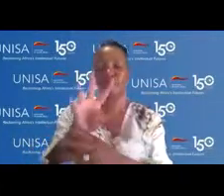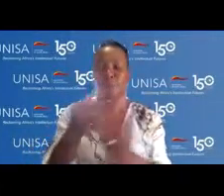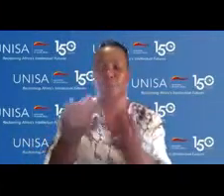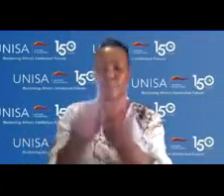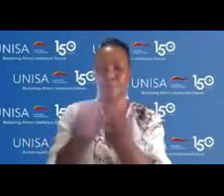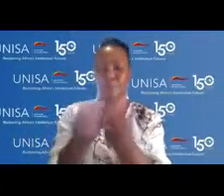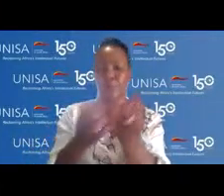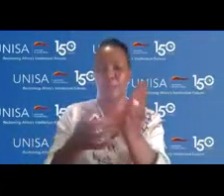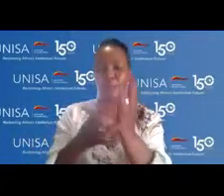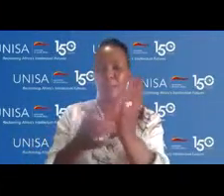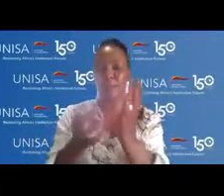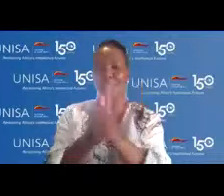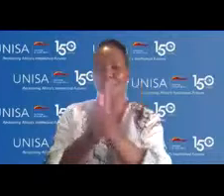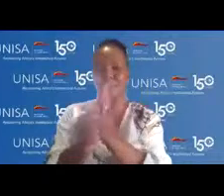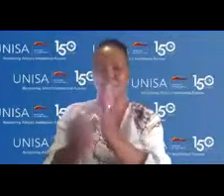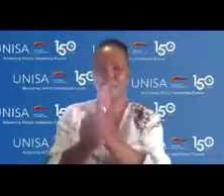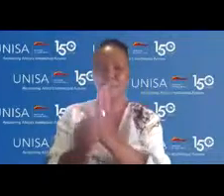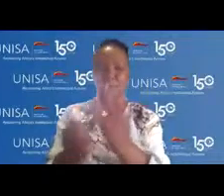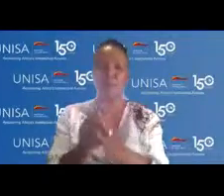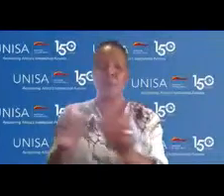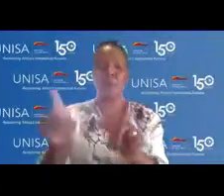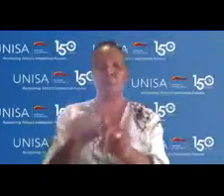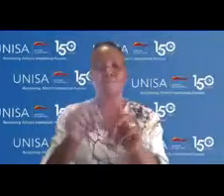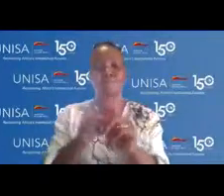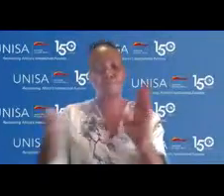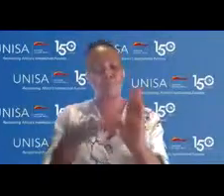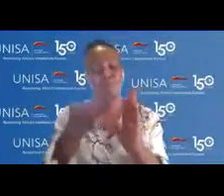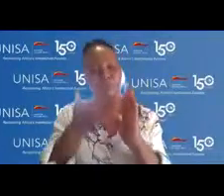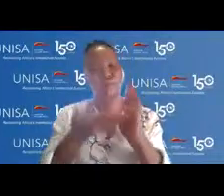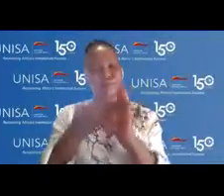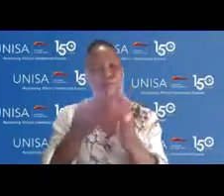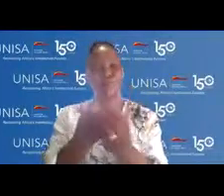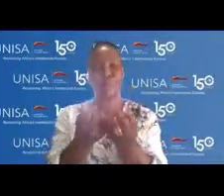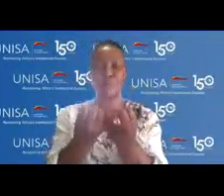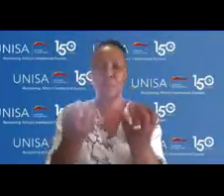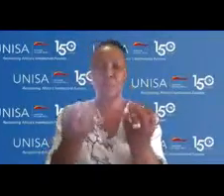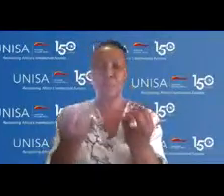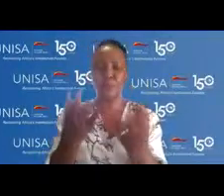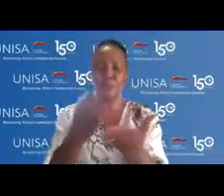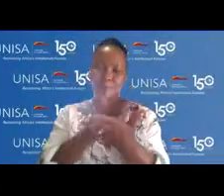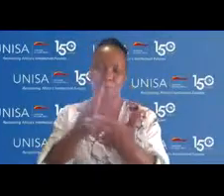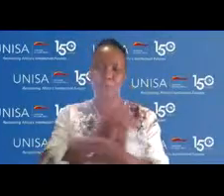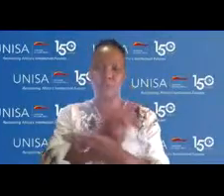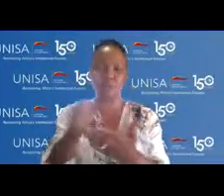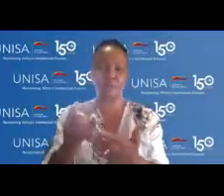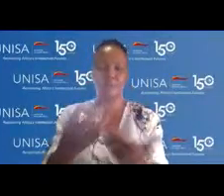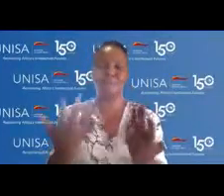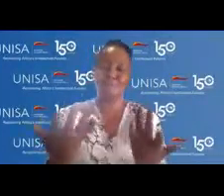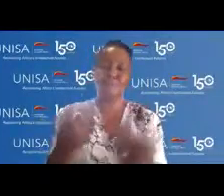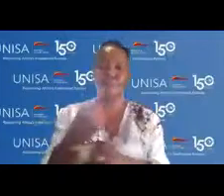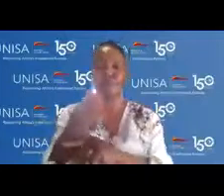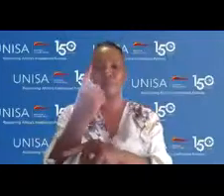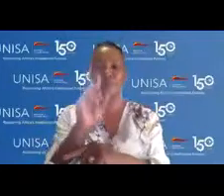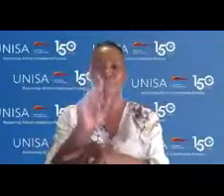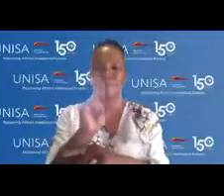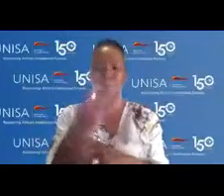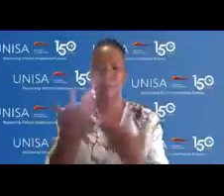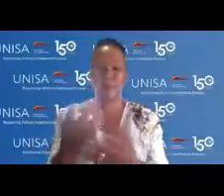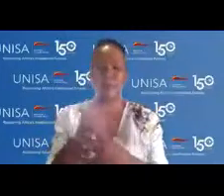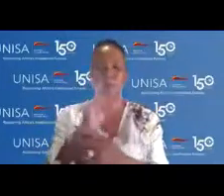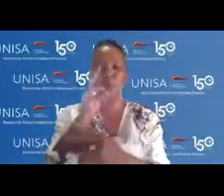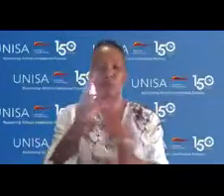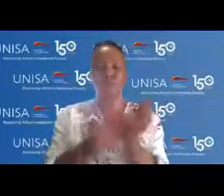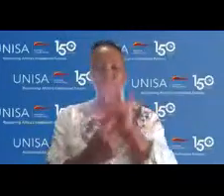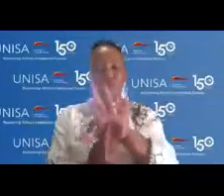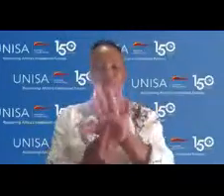skills list, but as you can see, we've got a lot more to share with you. So the first one is, and I'm going to show you guys, and then I'm